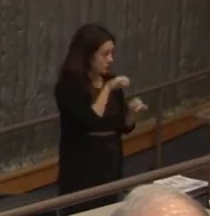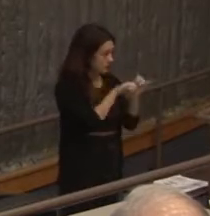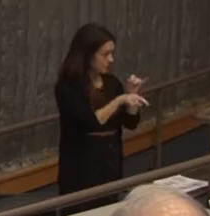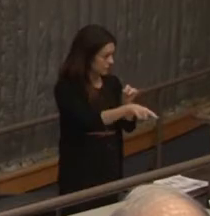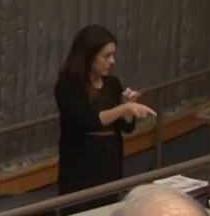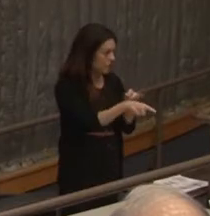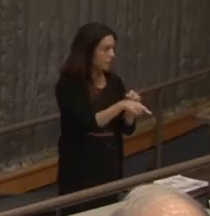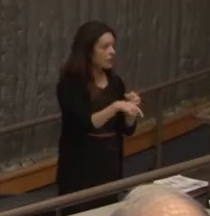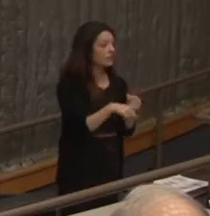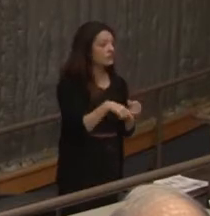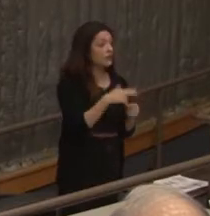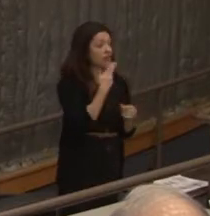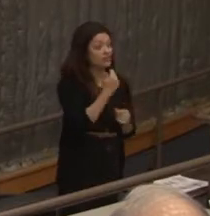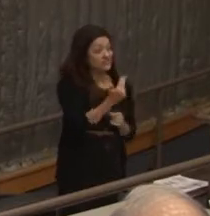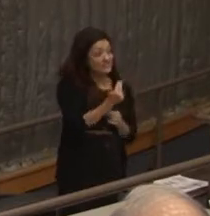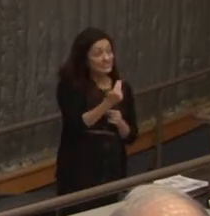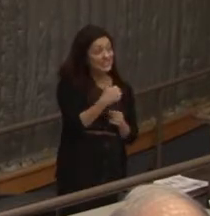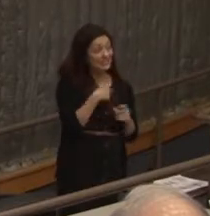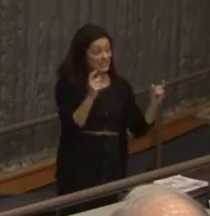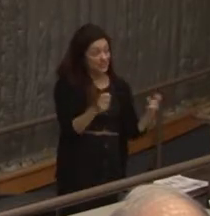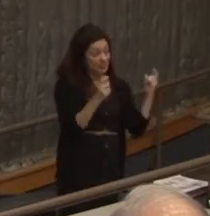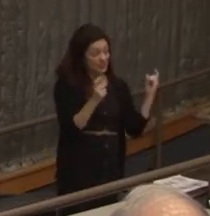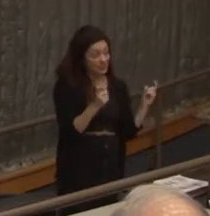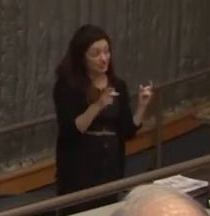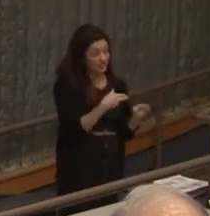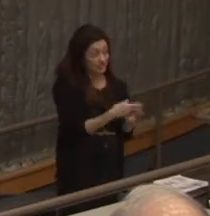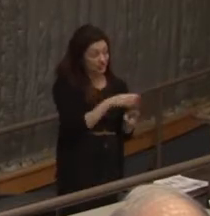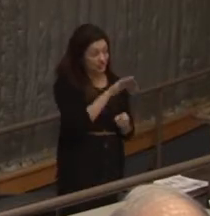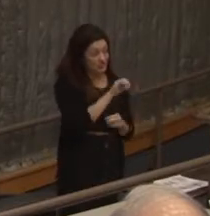for the bar mitzvah." And Sam said,